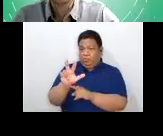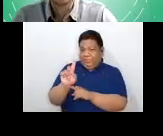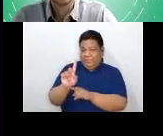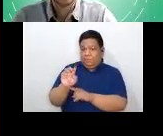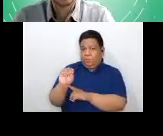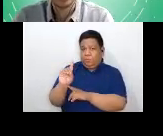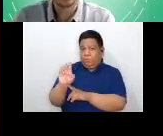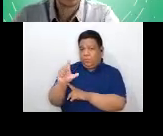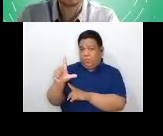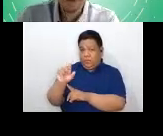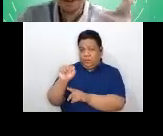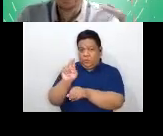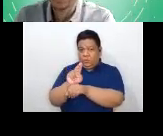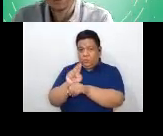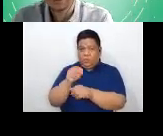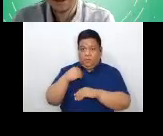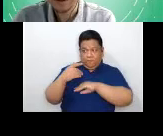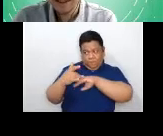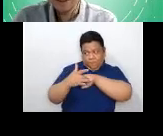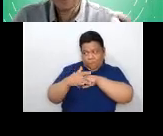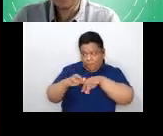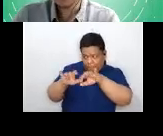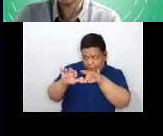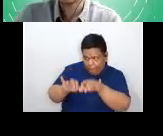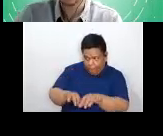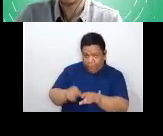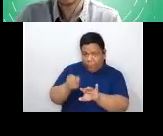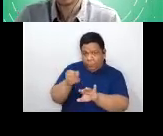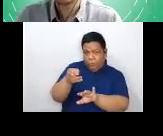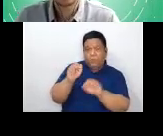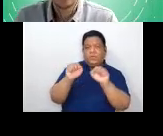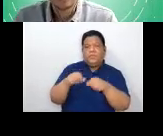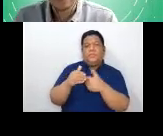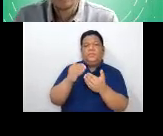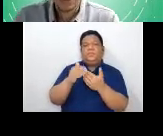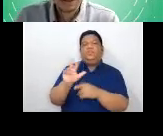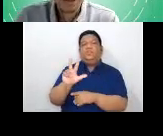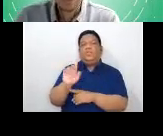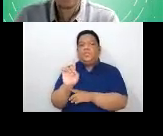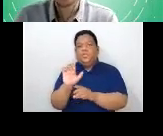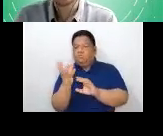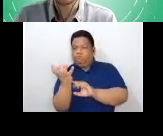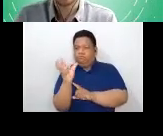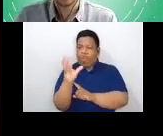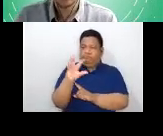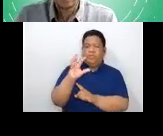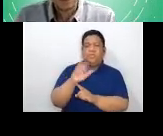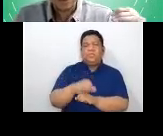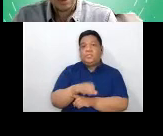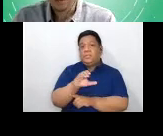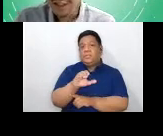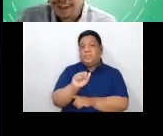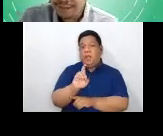of digital technology, because the computer can render it for you, it's very easy to make 3D shapes. And that's why CAD is super important,